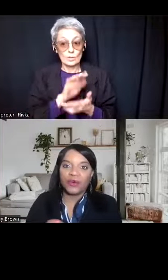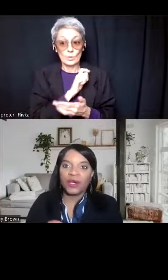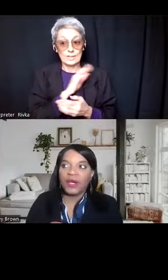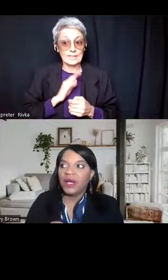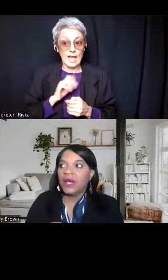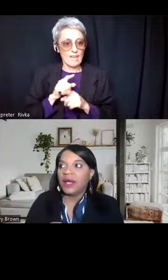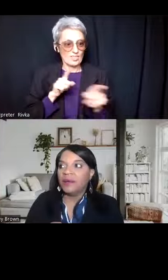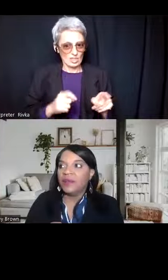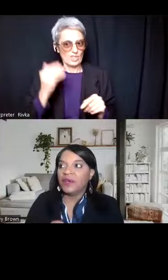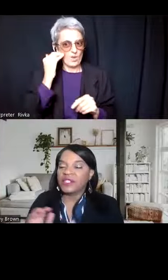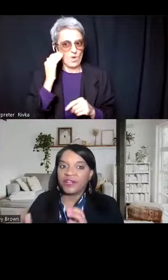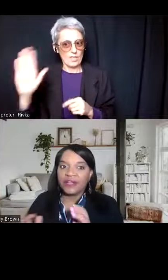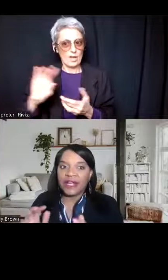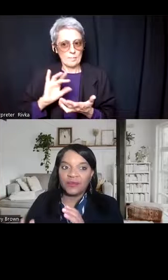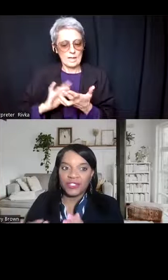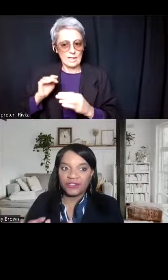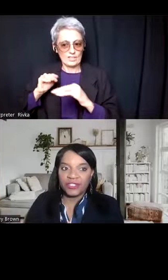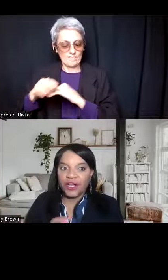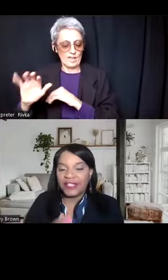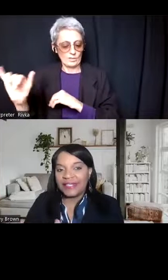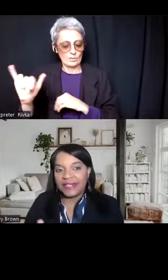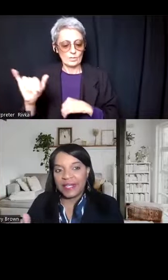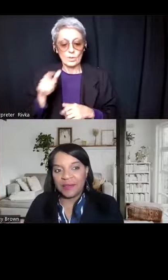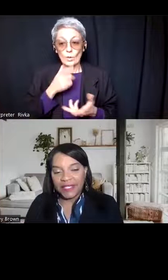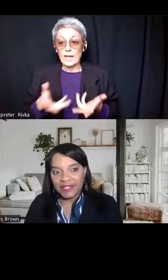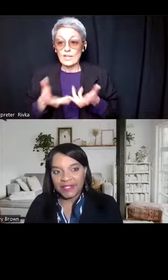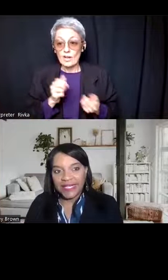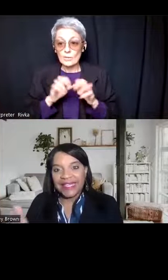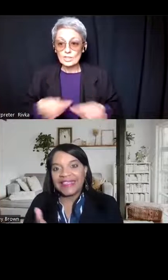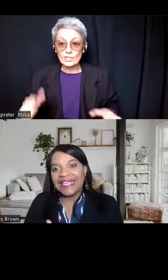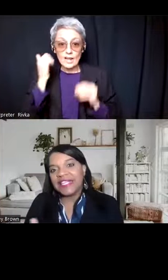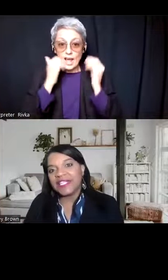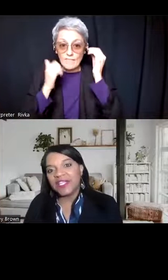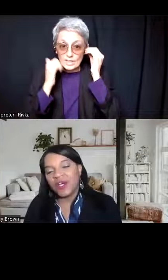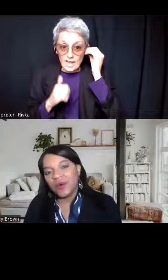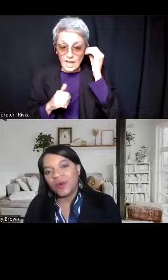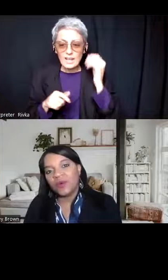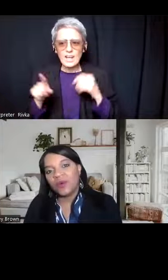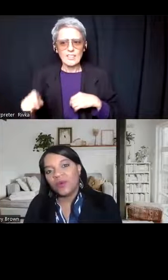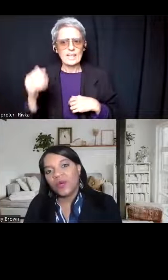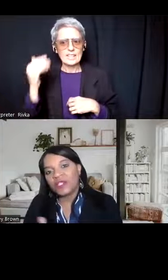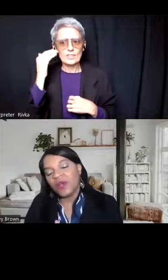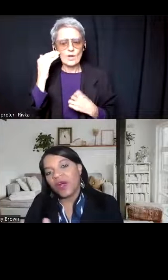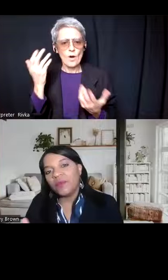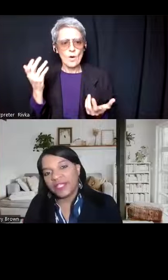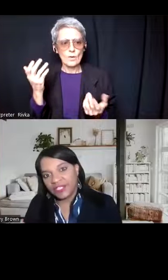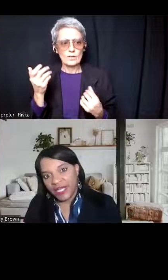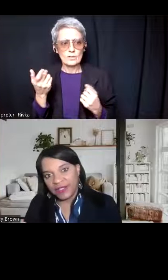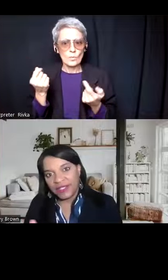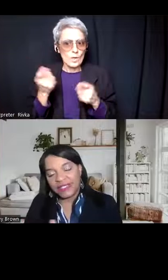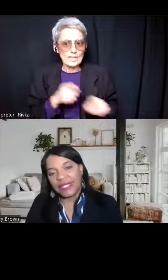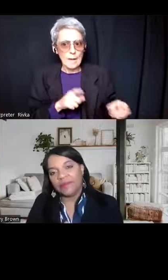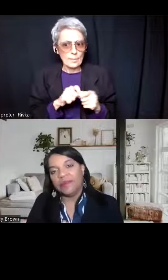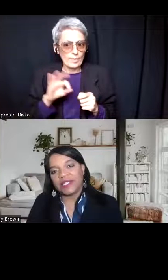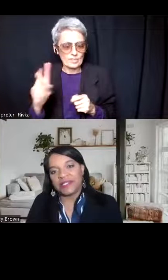important for those that are interacting with children on the day-to-day basis. They need to know what's going on with the